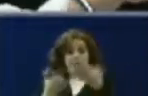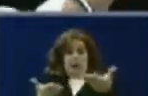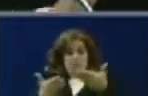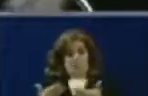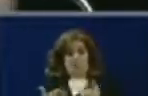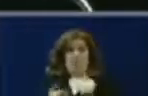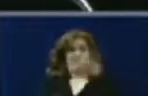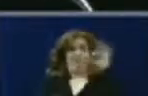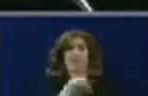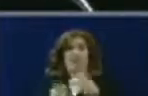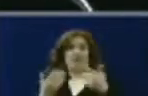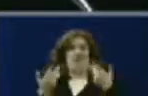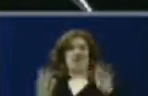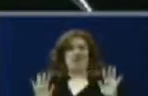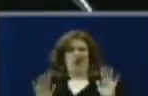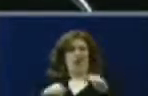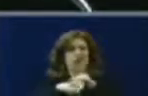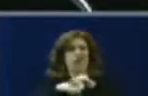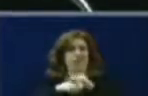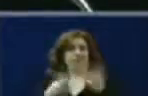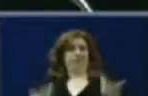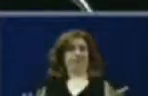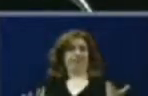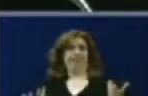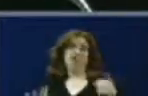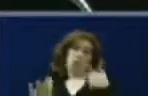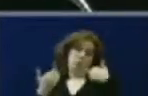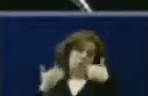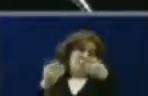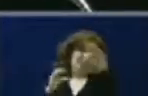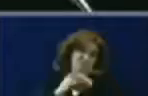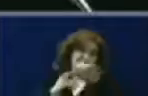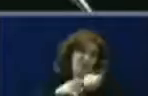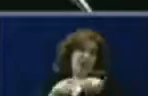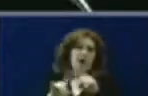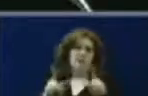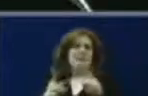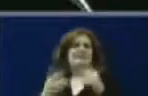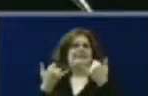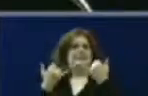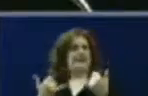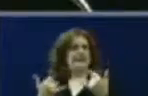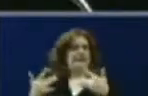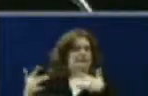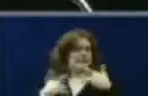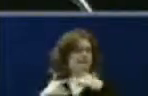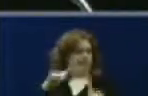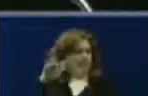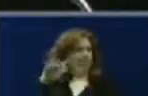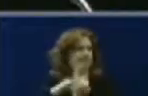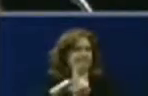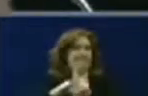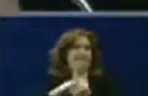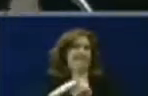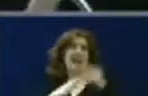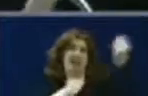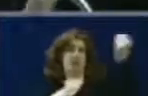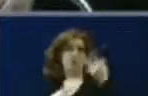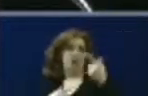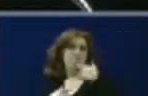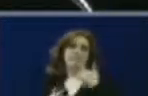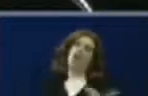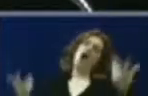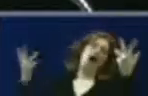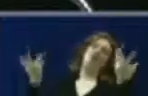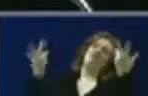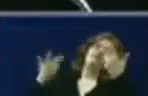on it, which we did. But when we have concerns about this, then we're pretty much told, well, that's